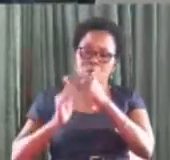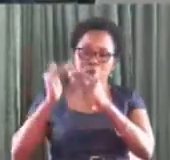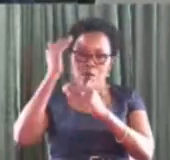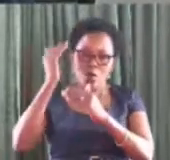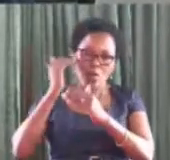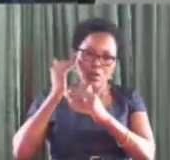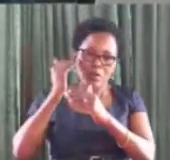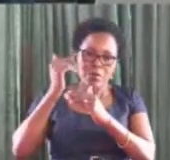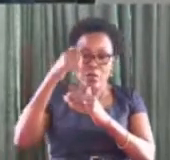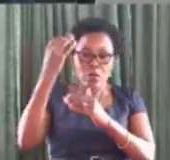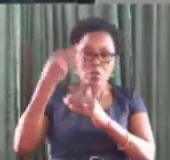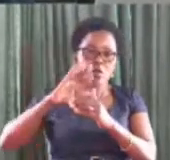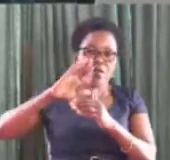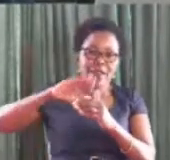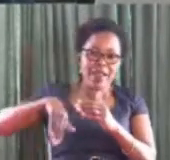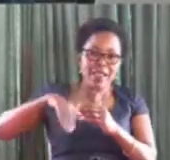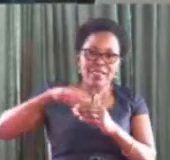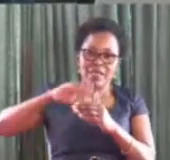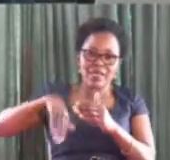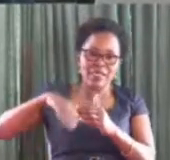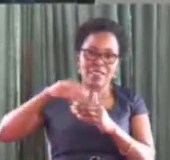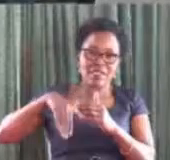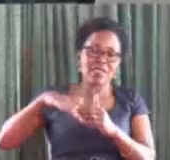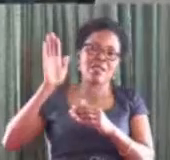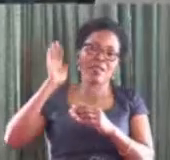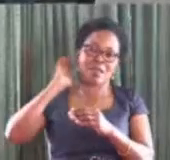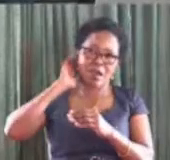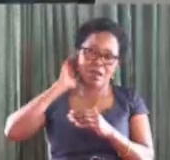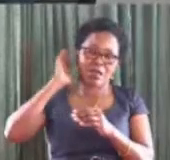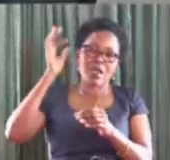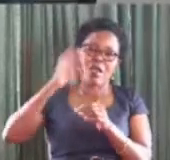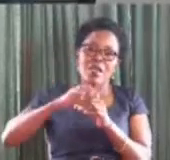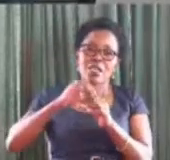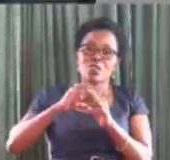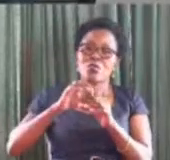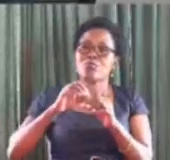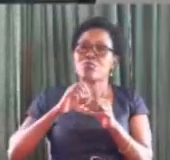delaying hearing of electoral disputes?